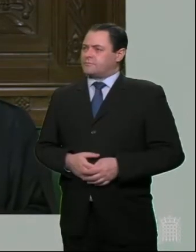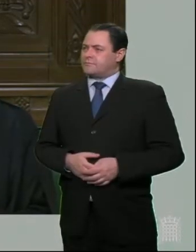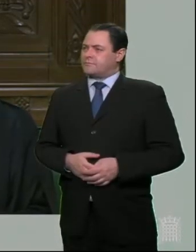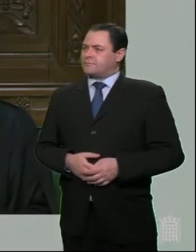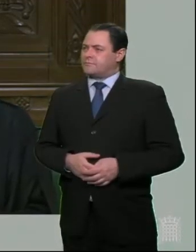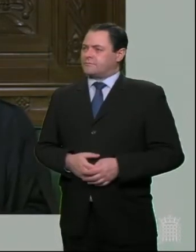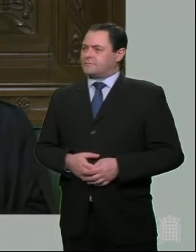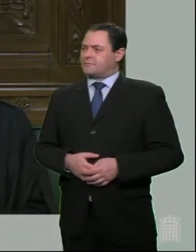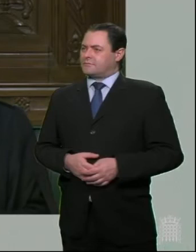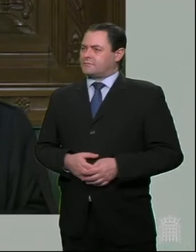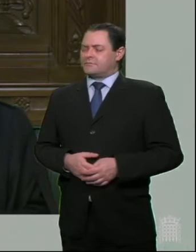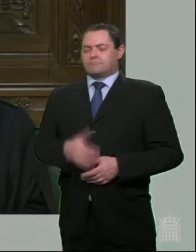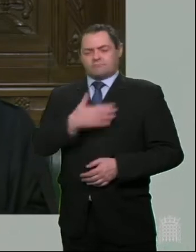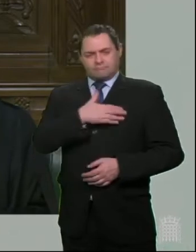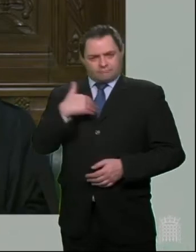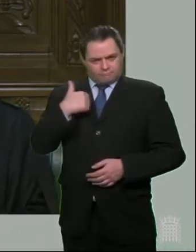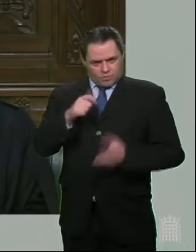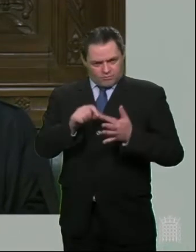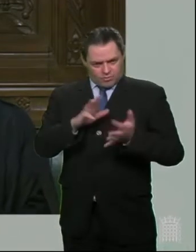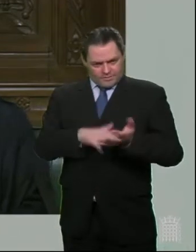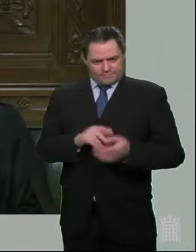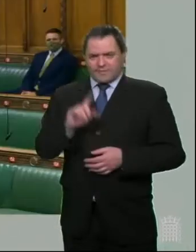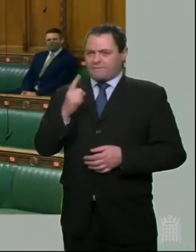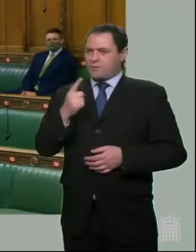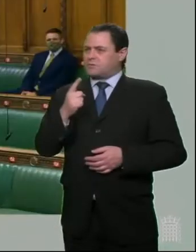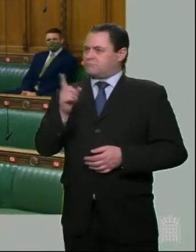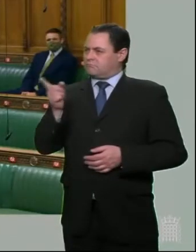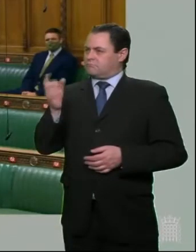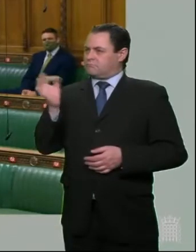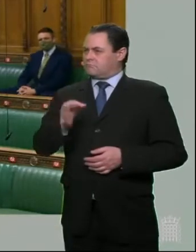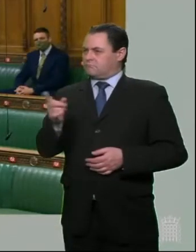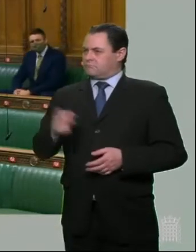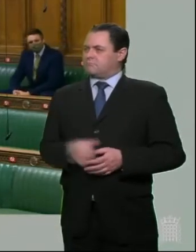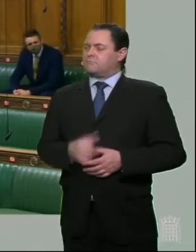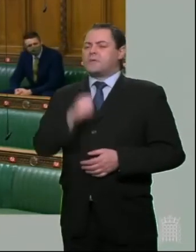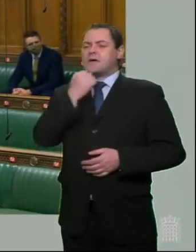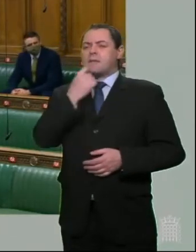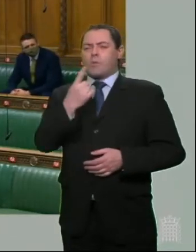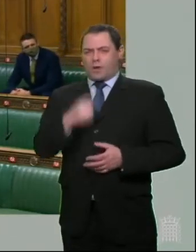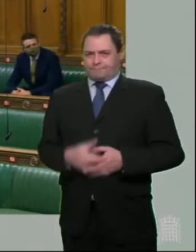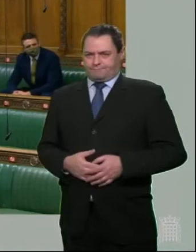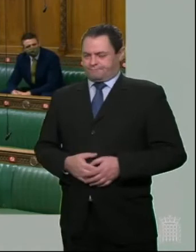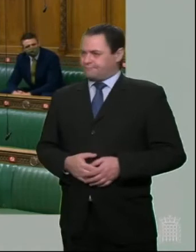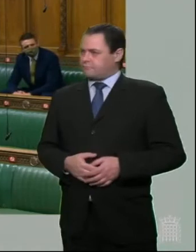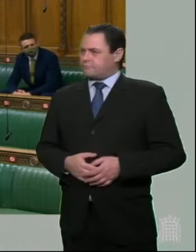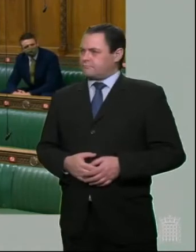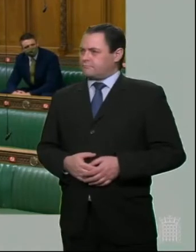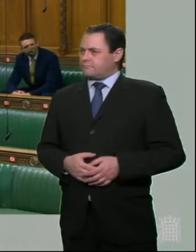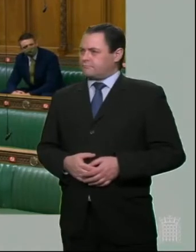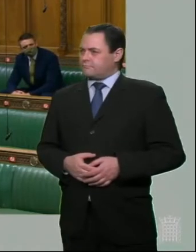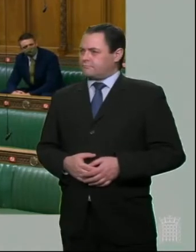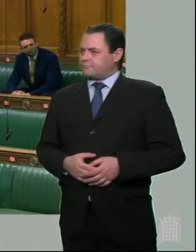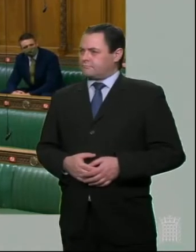Good morning, Prime Minister. Manchester. Number one, please, Mr. Speaker. Prime Minister.